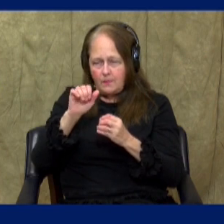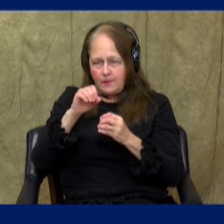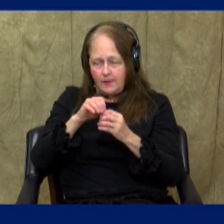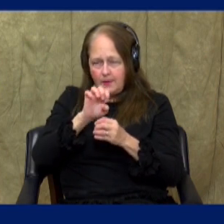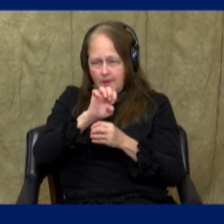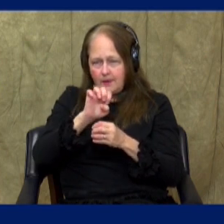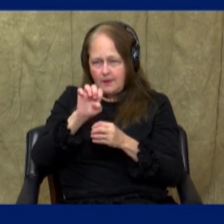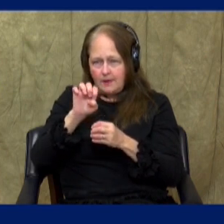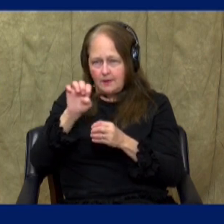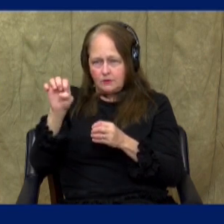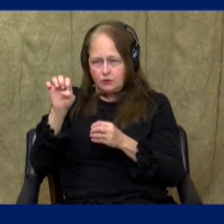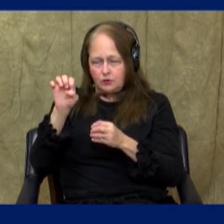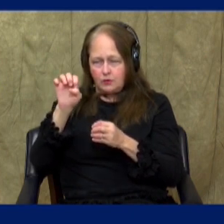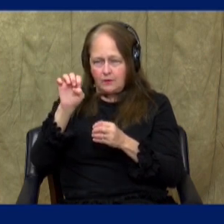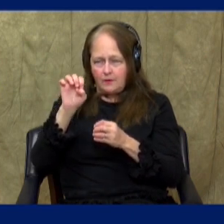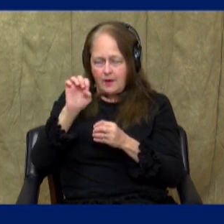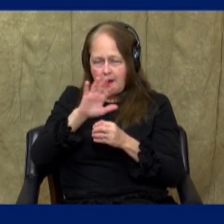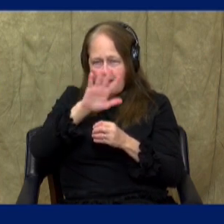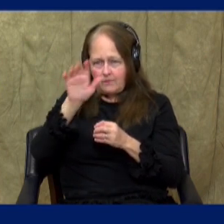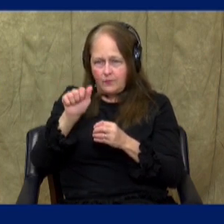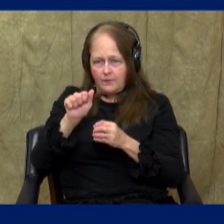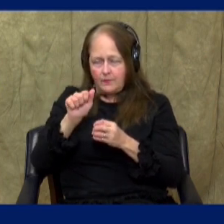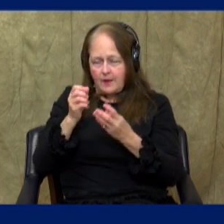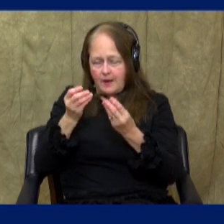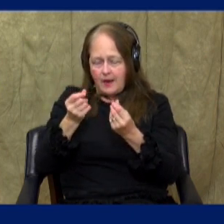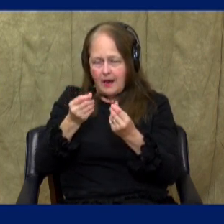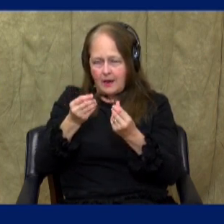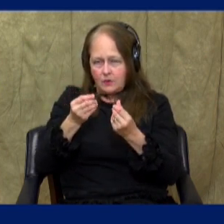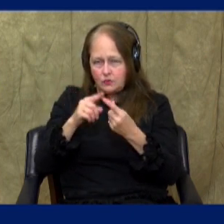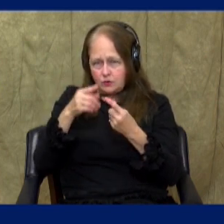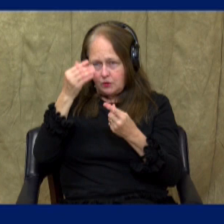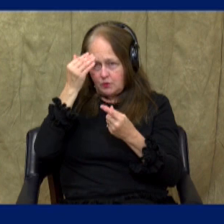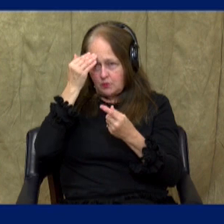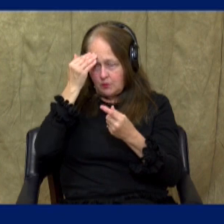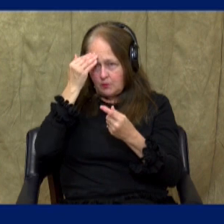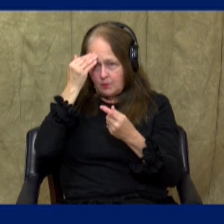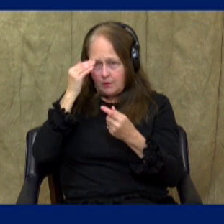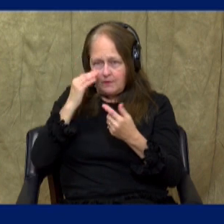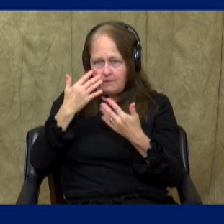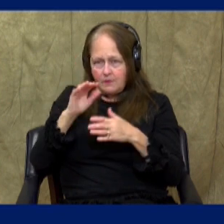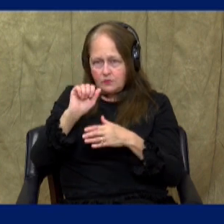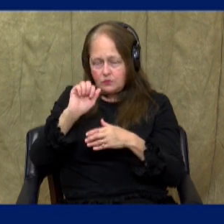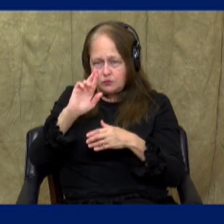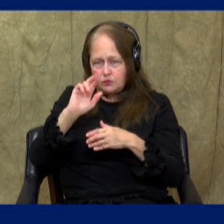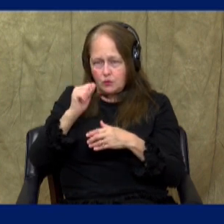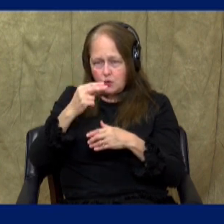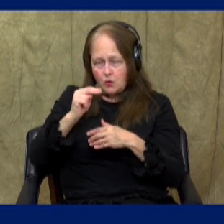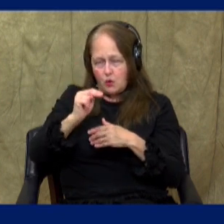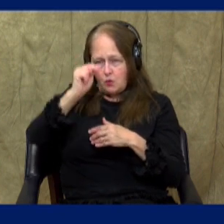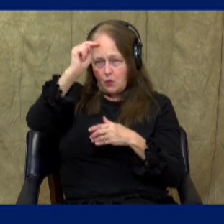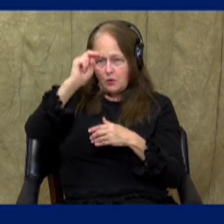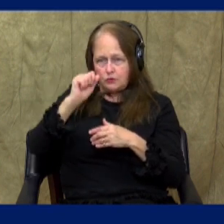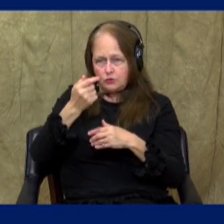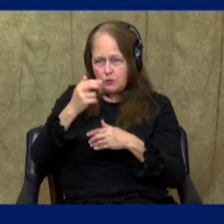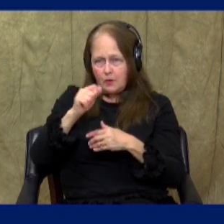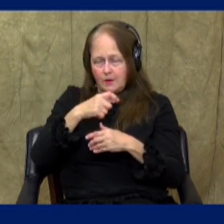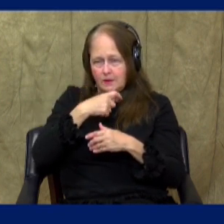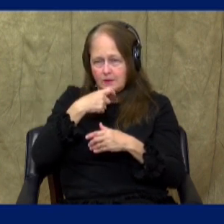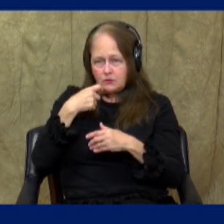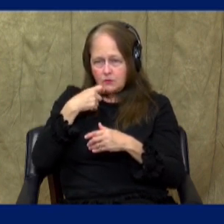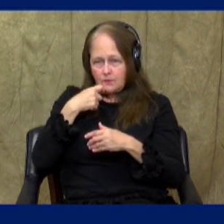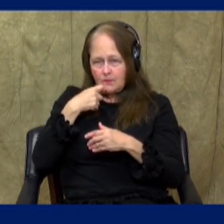eastern Africa. And some major landforms to know about. We've already mentioned that in the north there's the Sahara